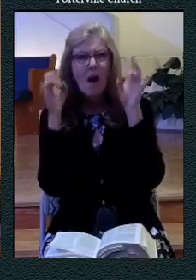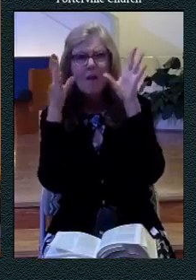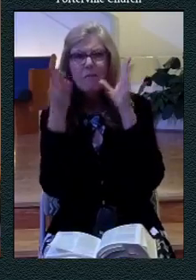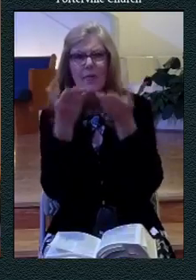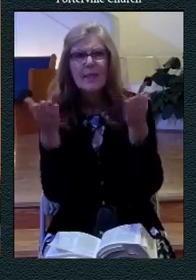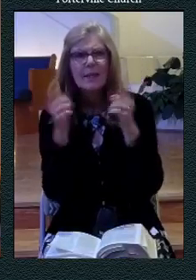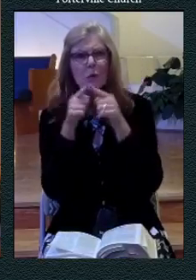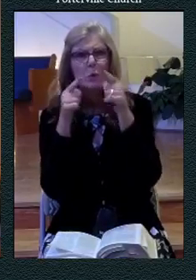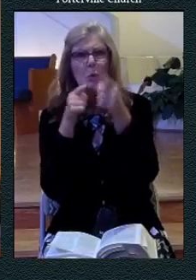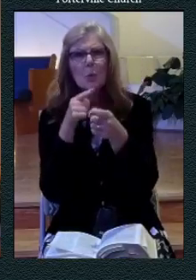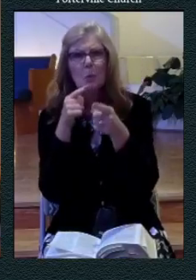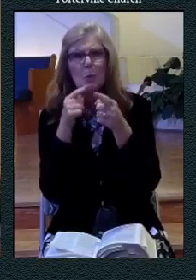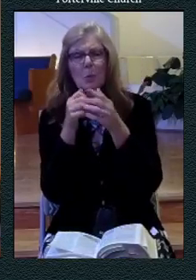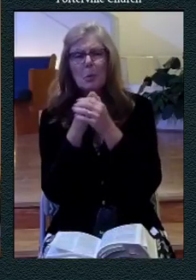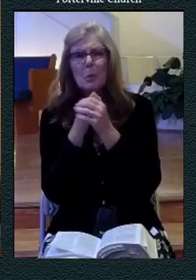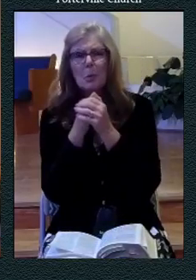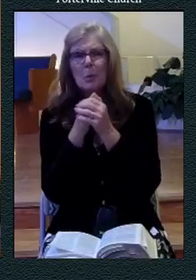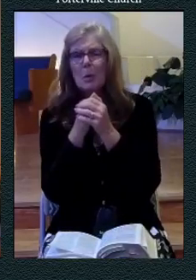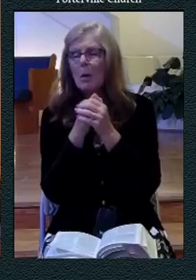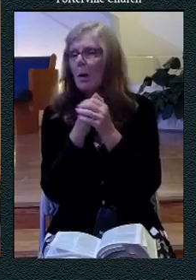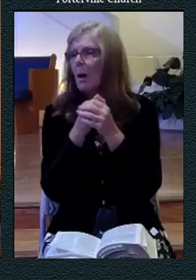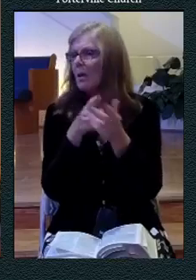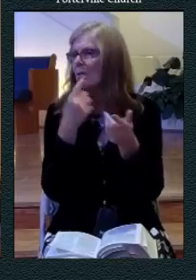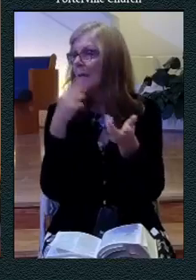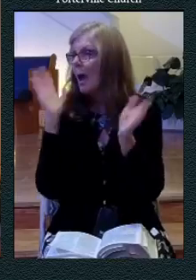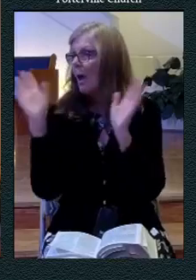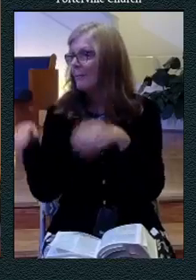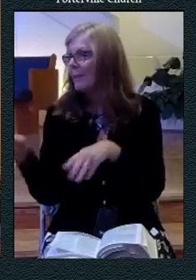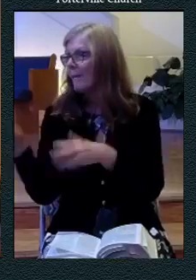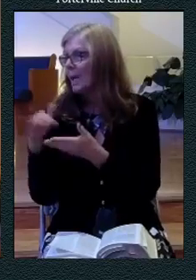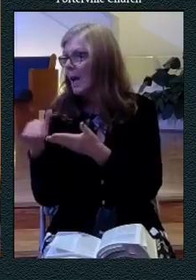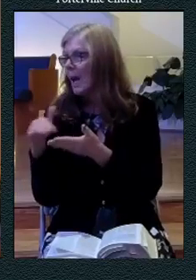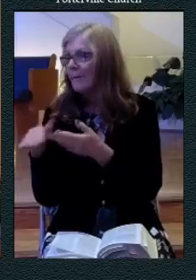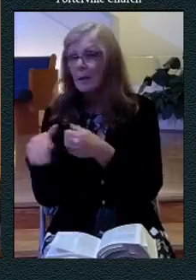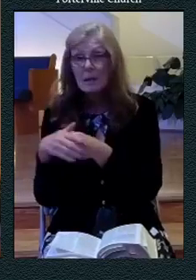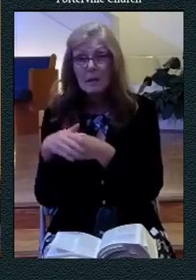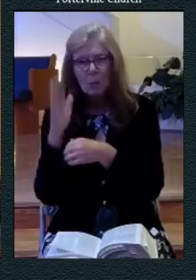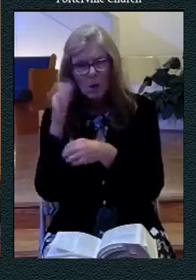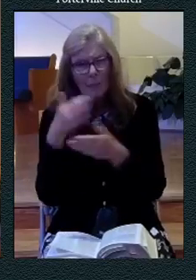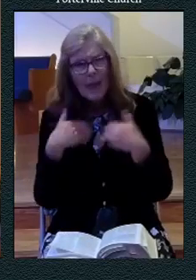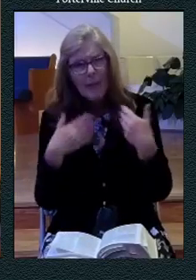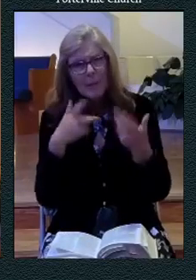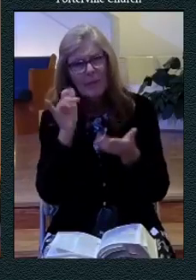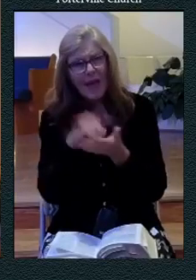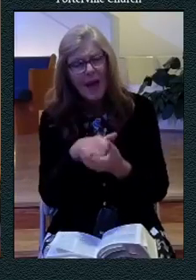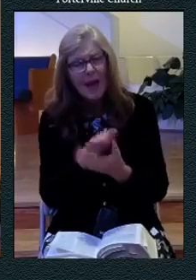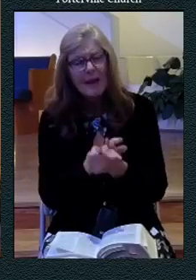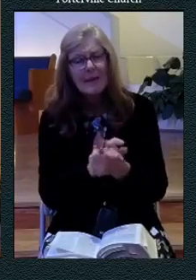And the boss over you says, oh, they're forgiven. Are you going to be happy with that?